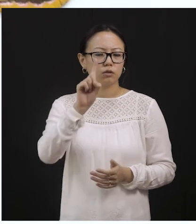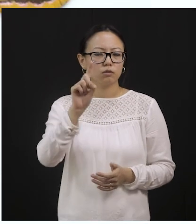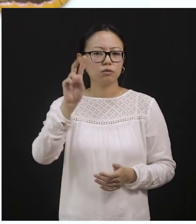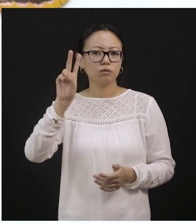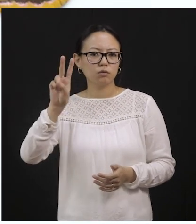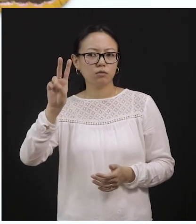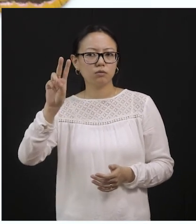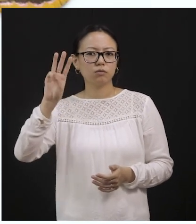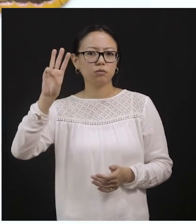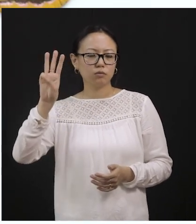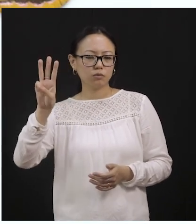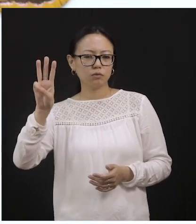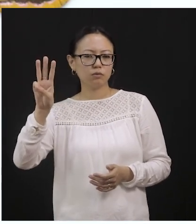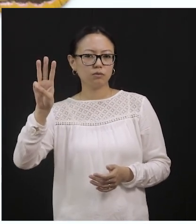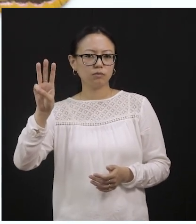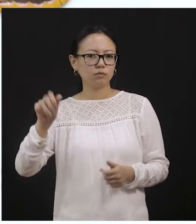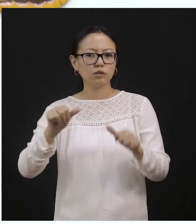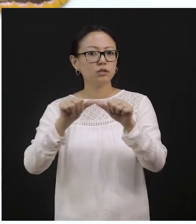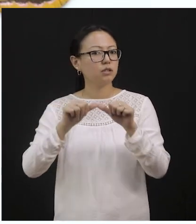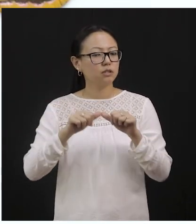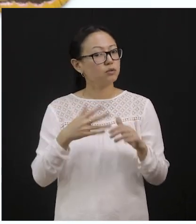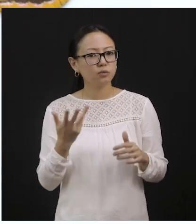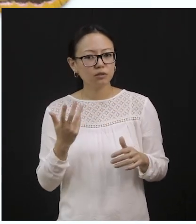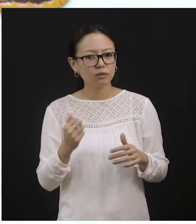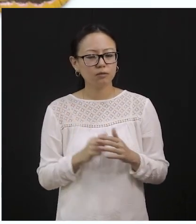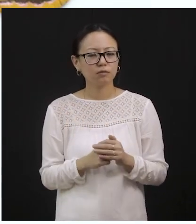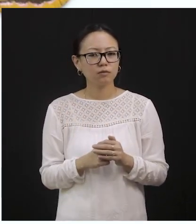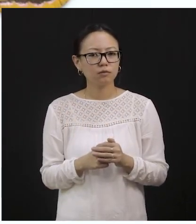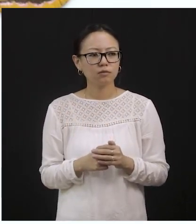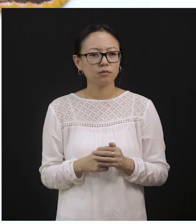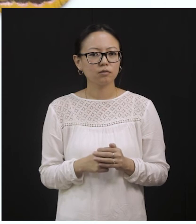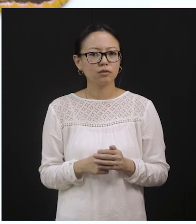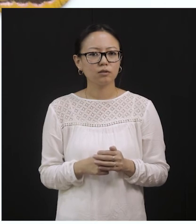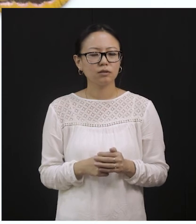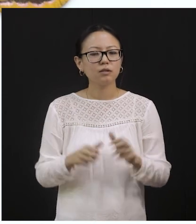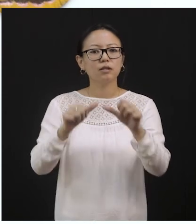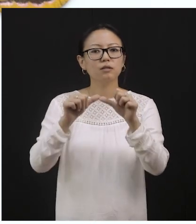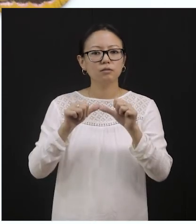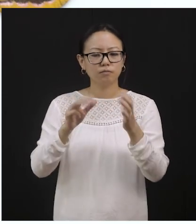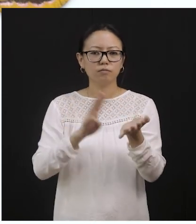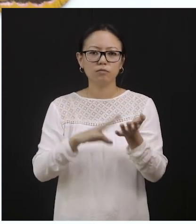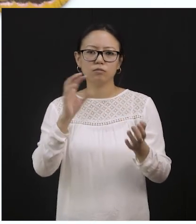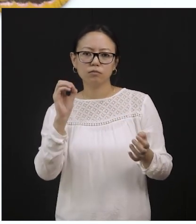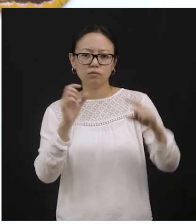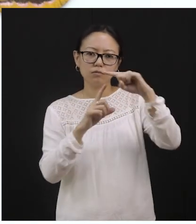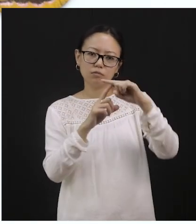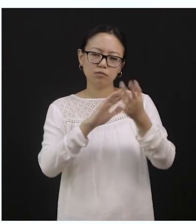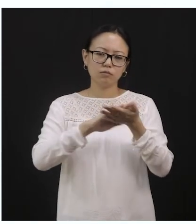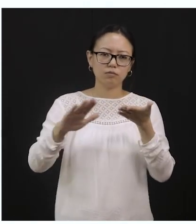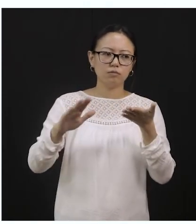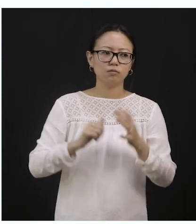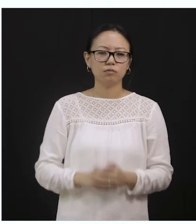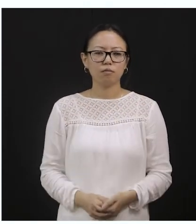1, 2, 3. So the correct answer is moth, right?